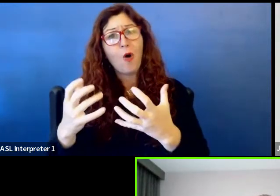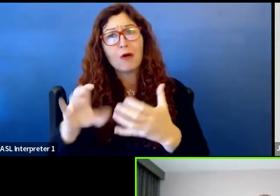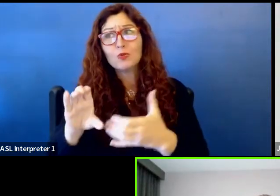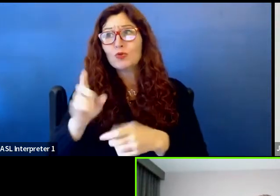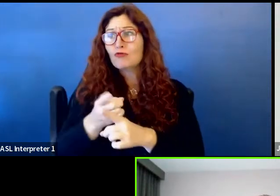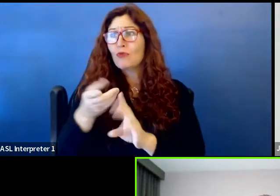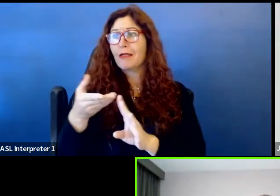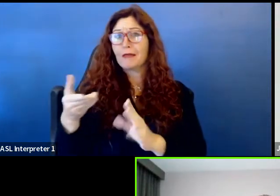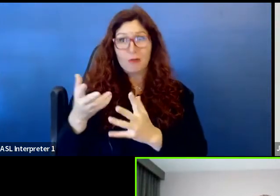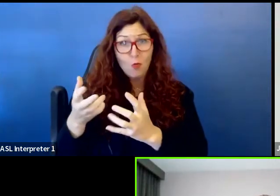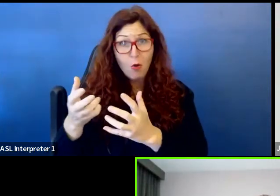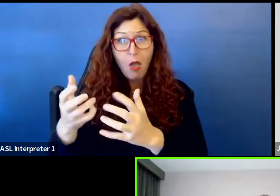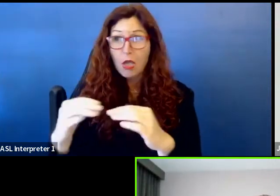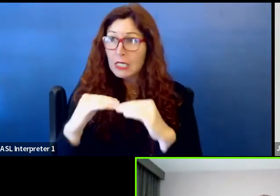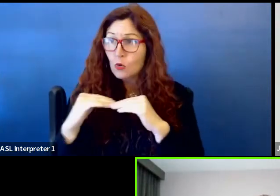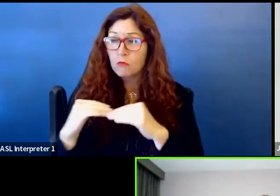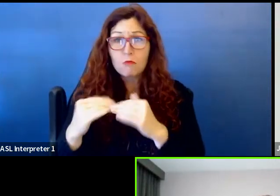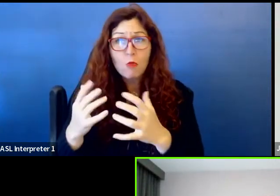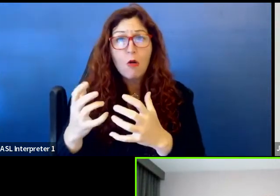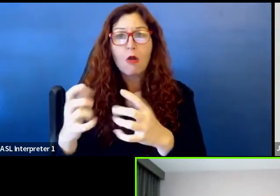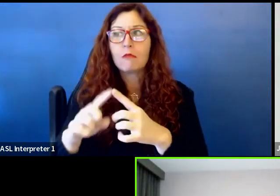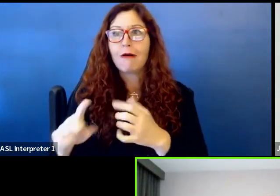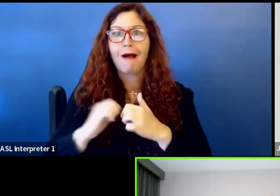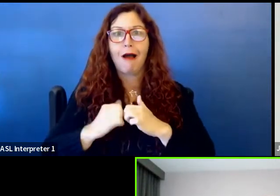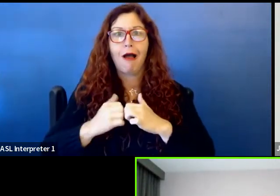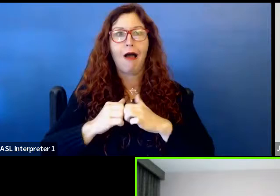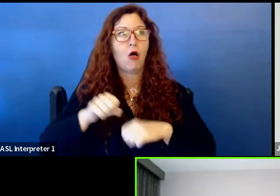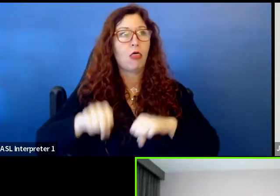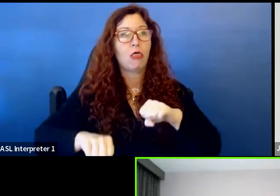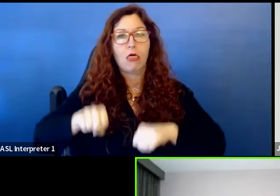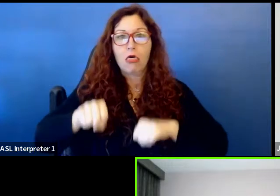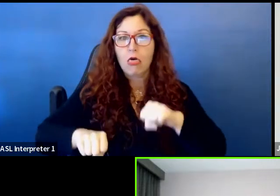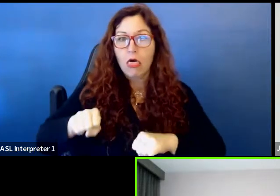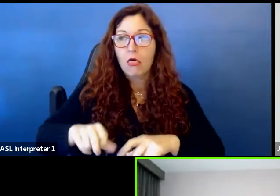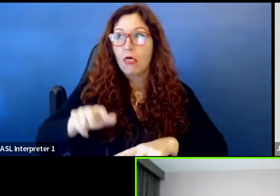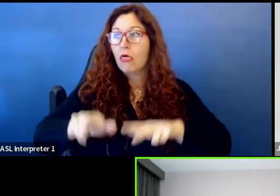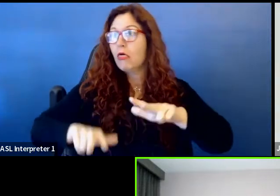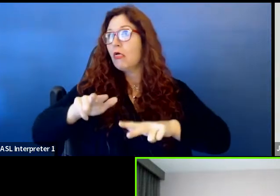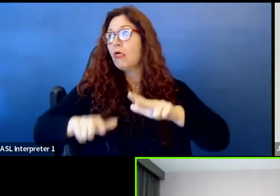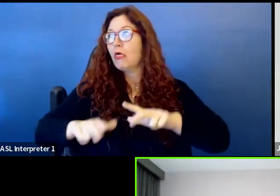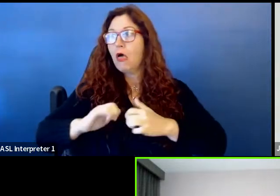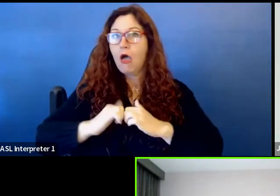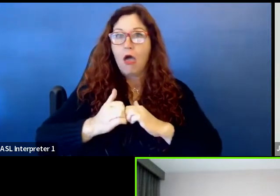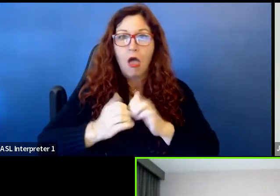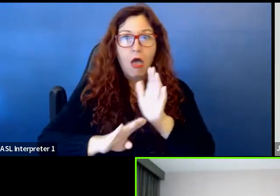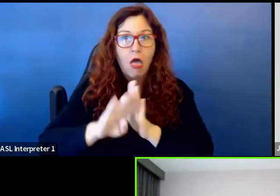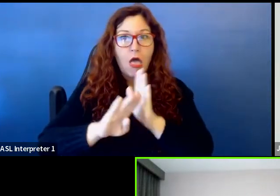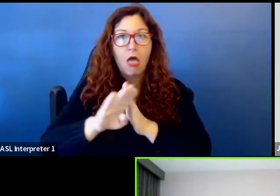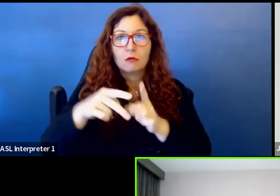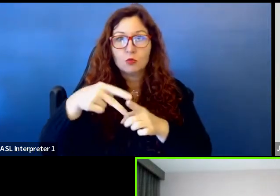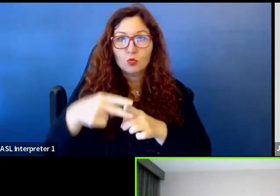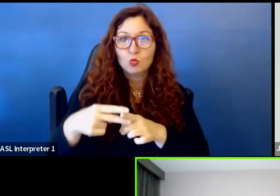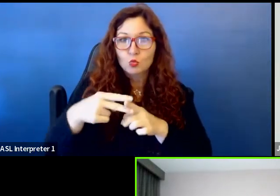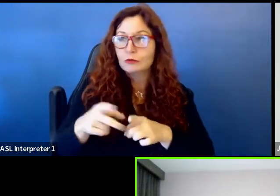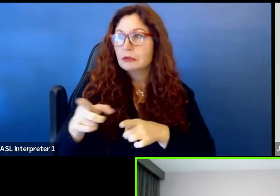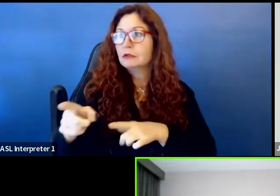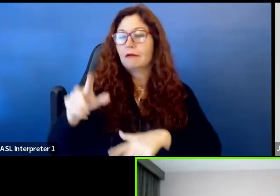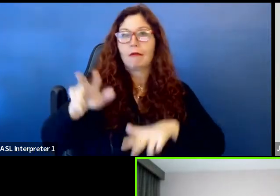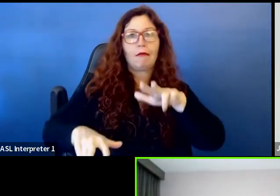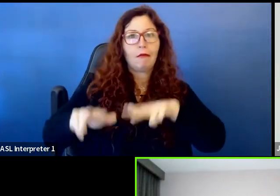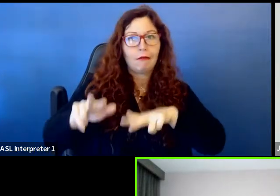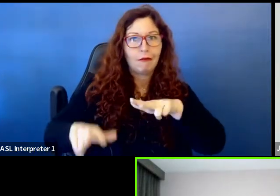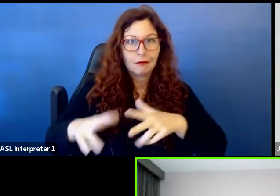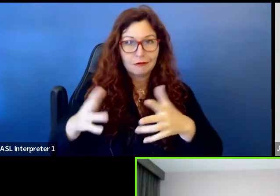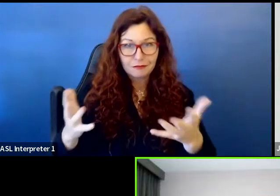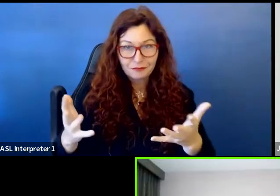themselves or are not sure what is the approved guidance of this stage so just as agc